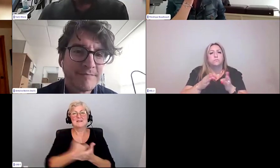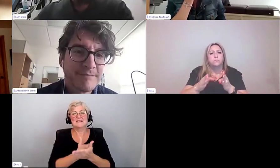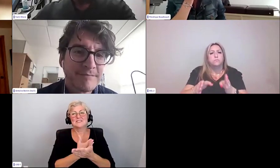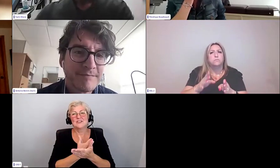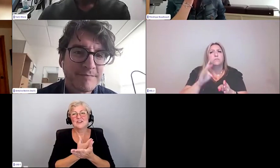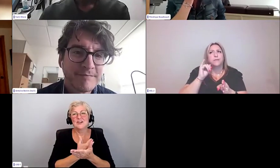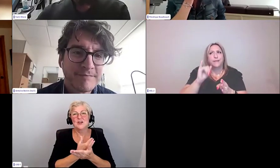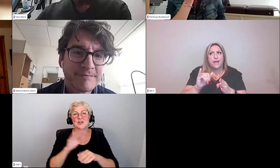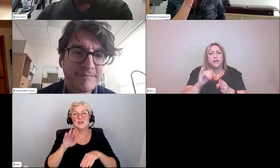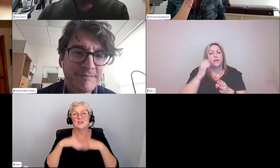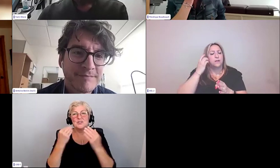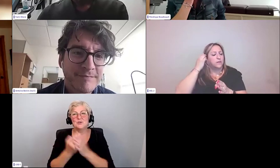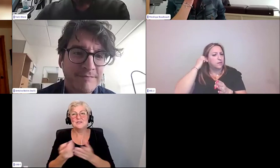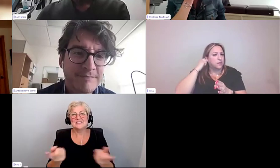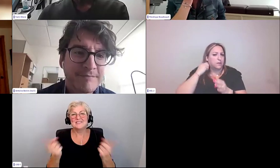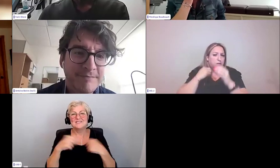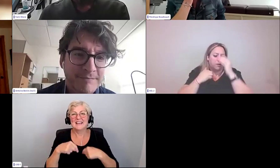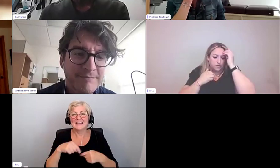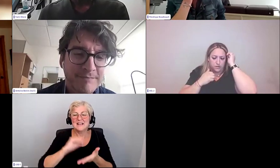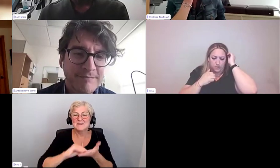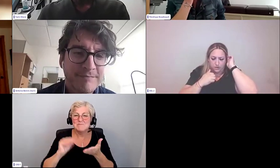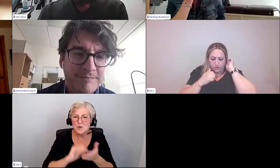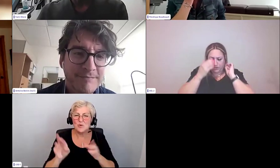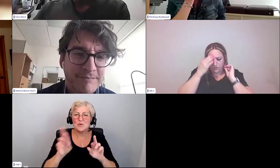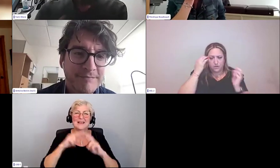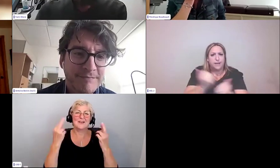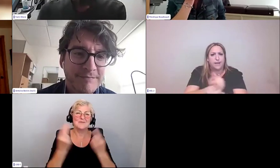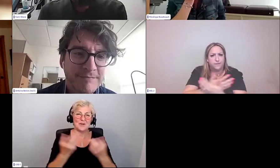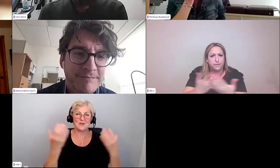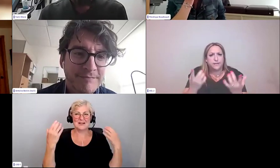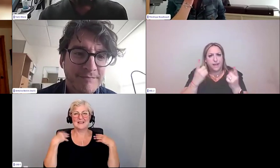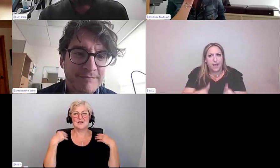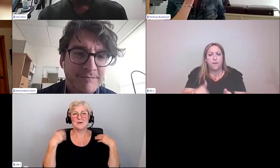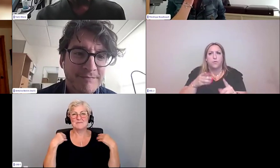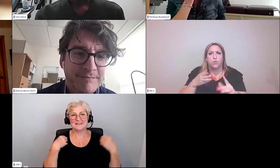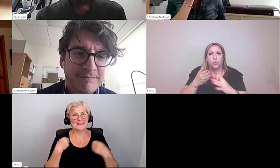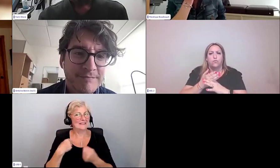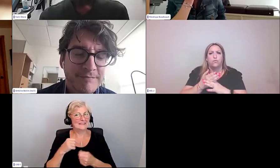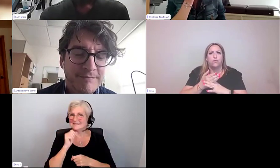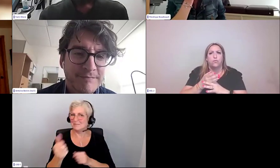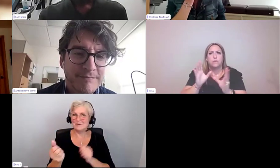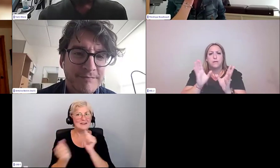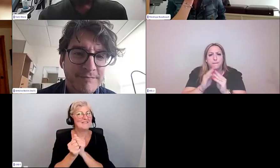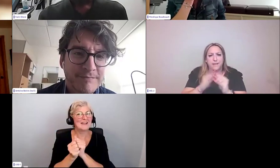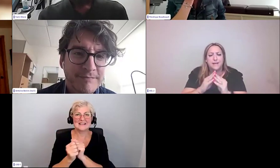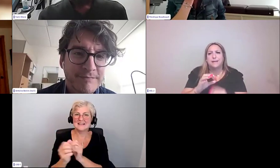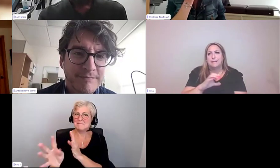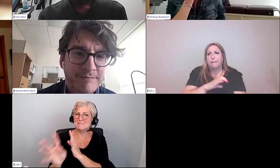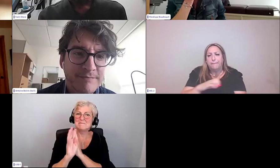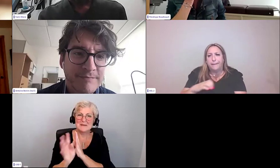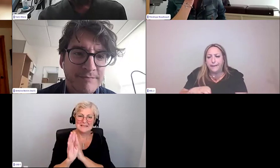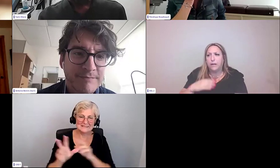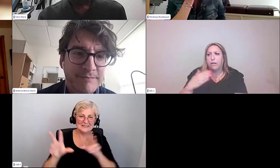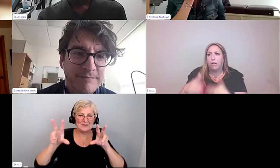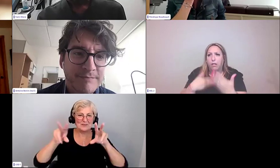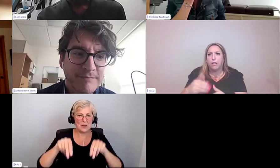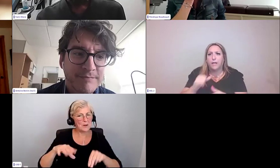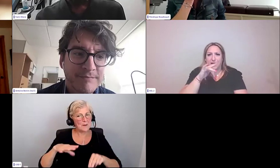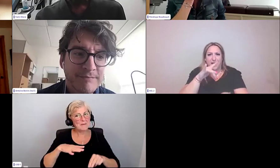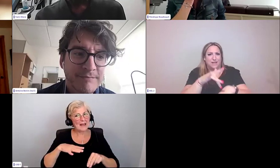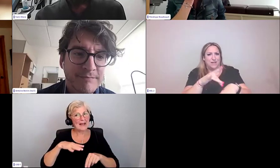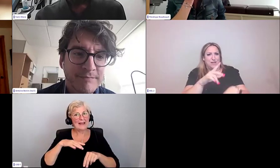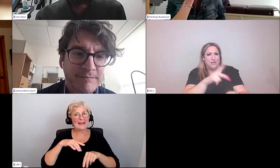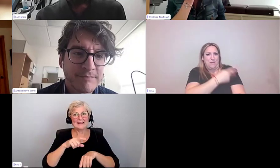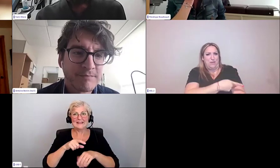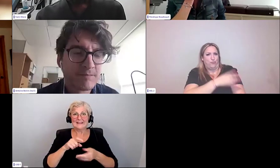point, because everything that goes in through the meetings, committees, it doesn't touch the patients